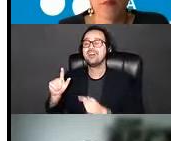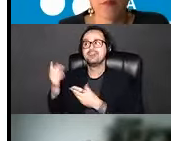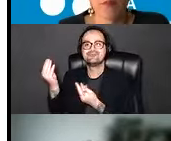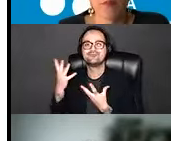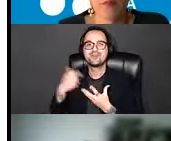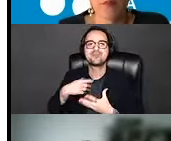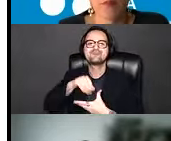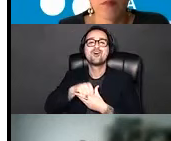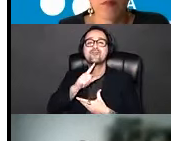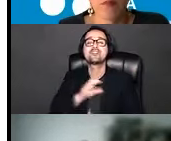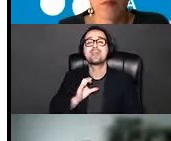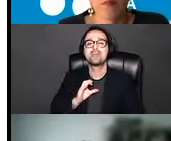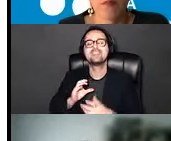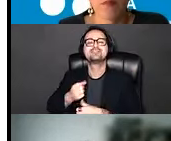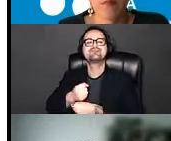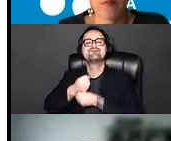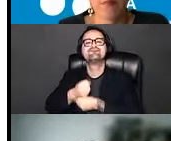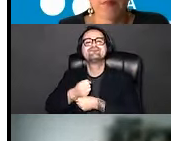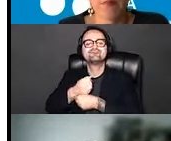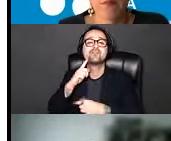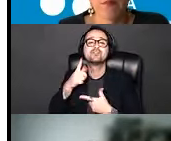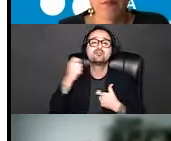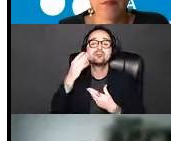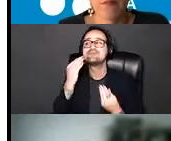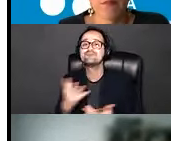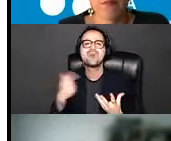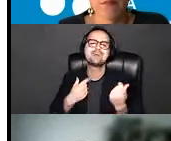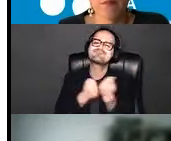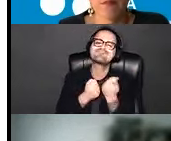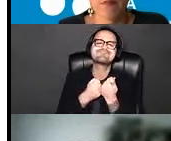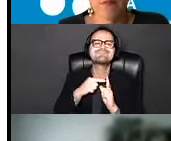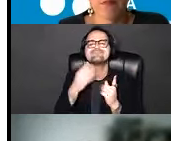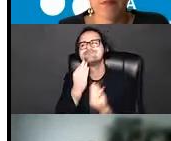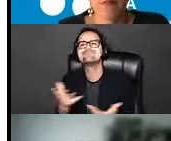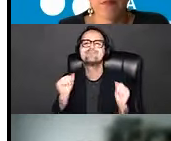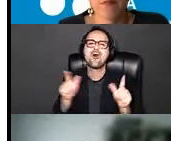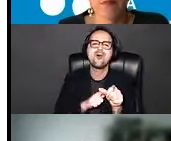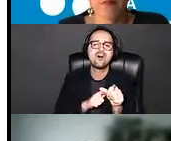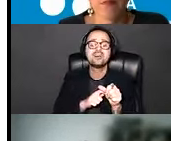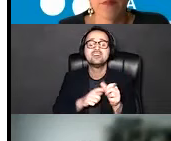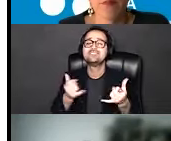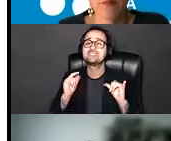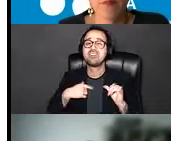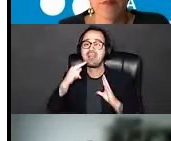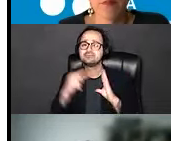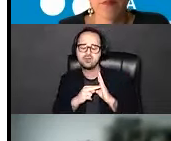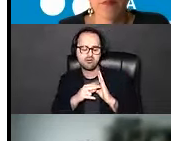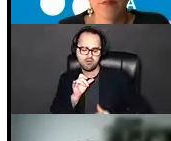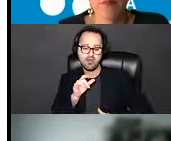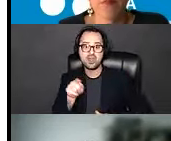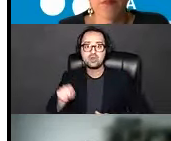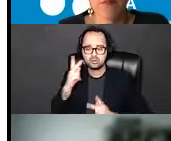and Practice. So obviously I advocate for this all the time, but I see it, and you probably see